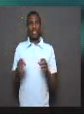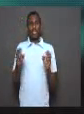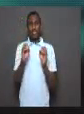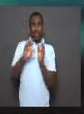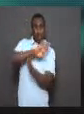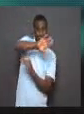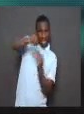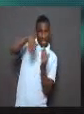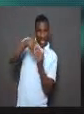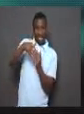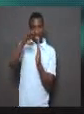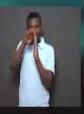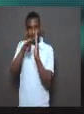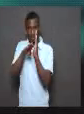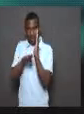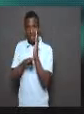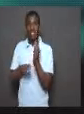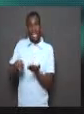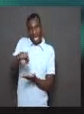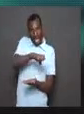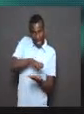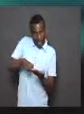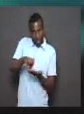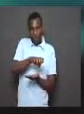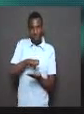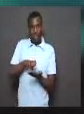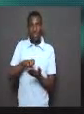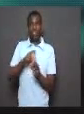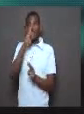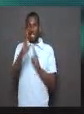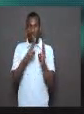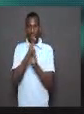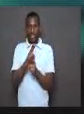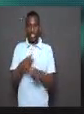overall decrease in the entropy of the universe.